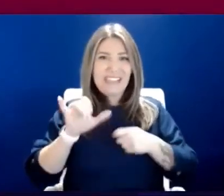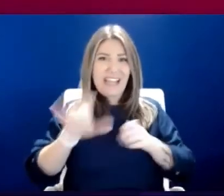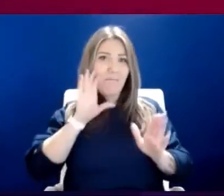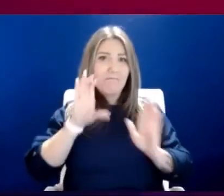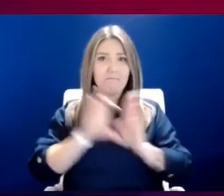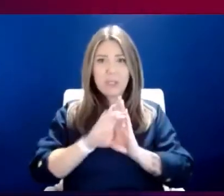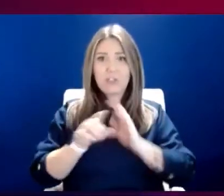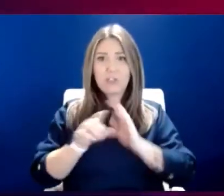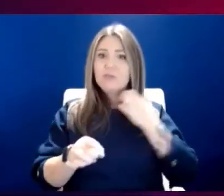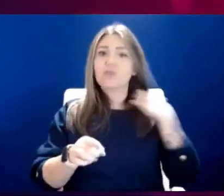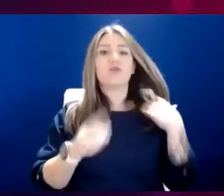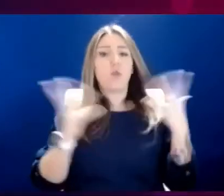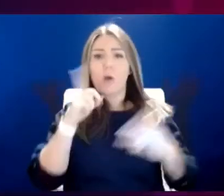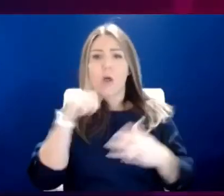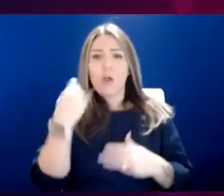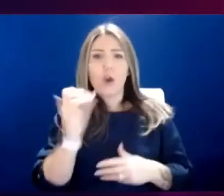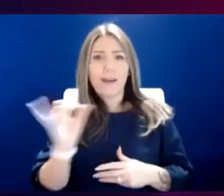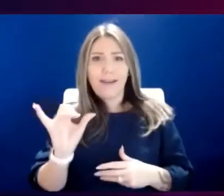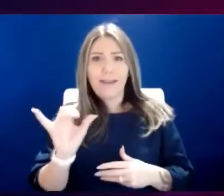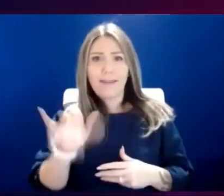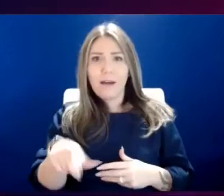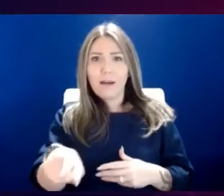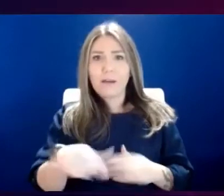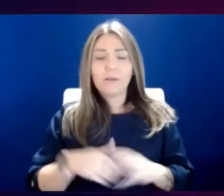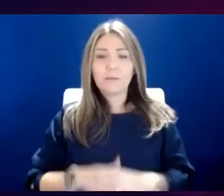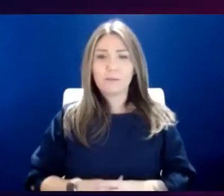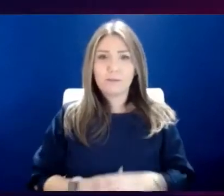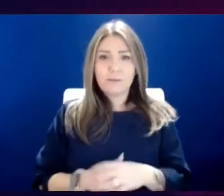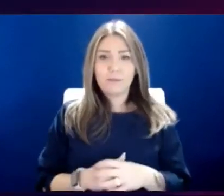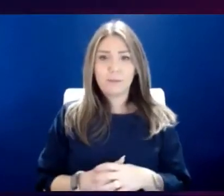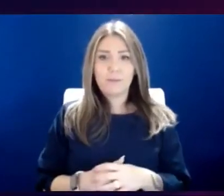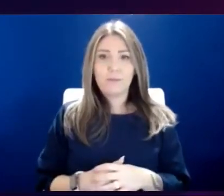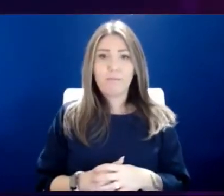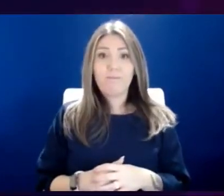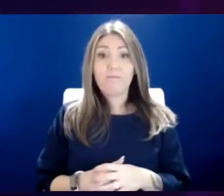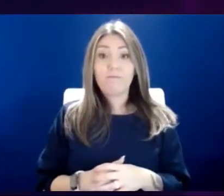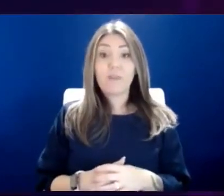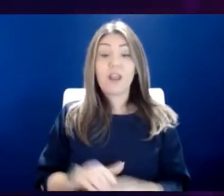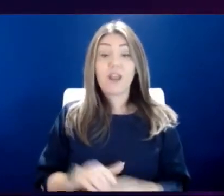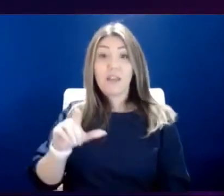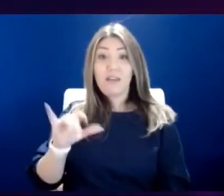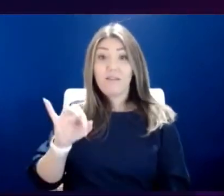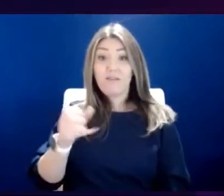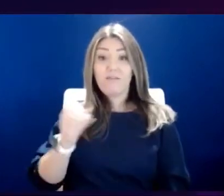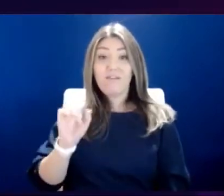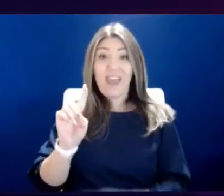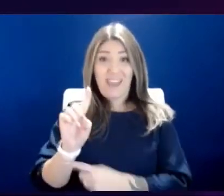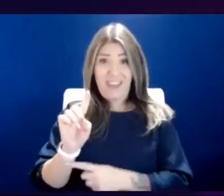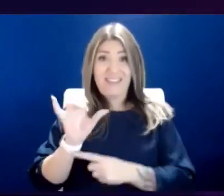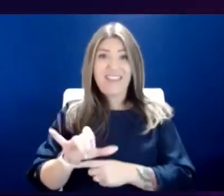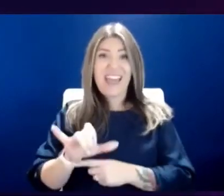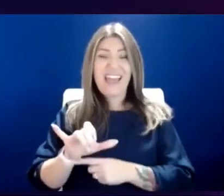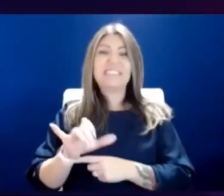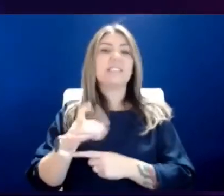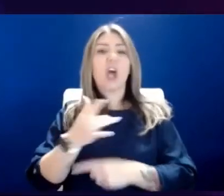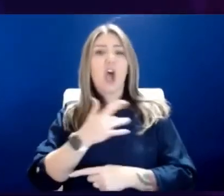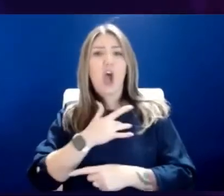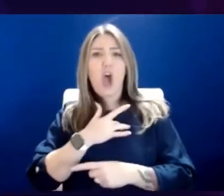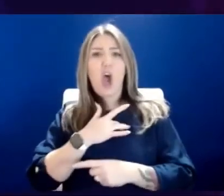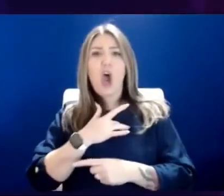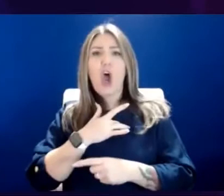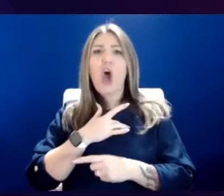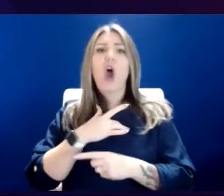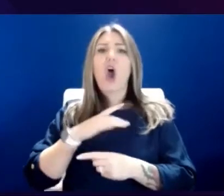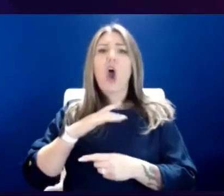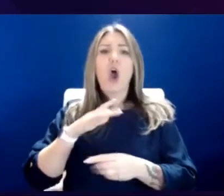are we looking at here? So the LVAD is a heart pump which supports the left ventricle, not the right